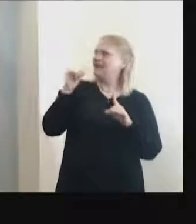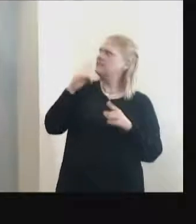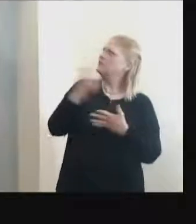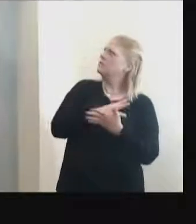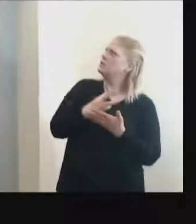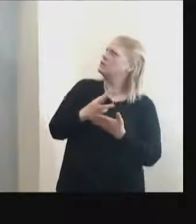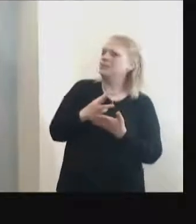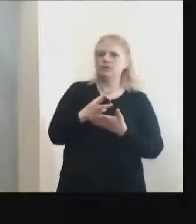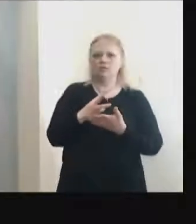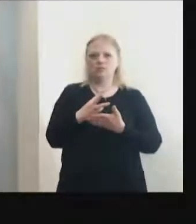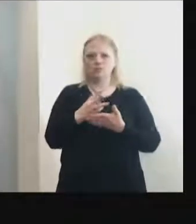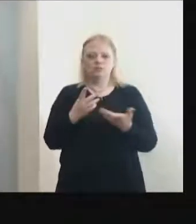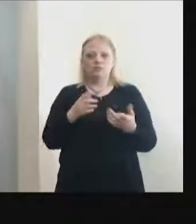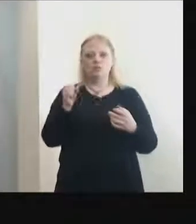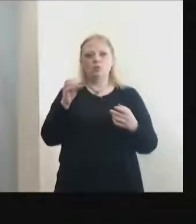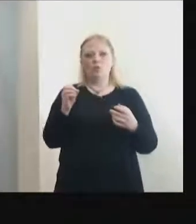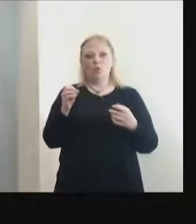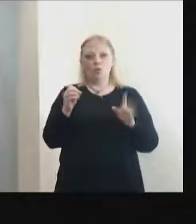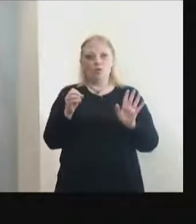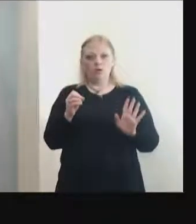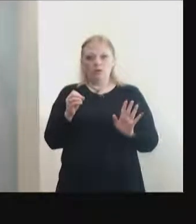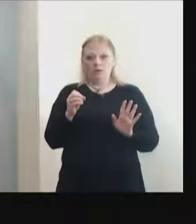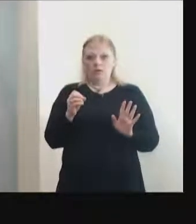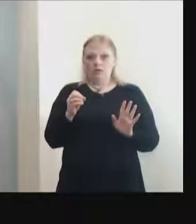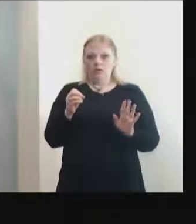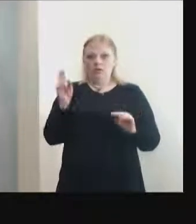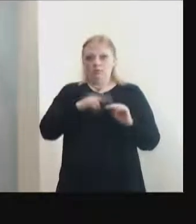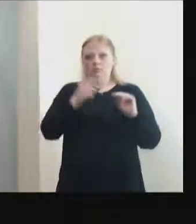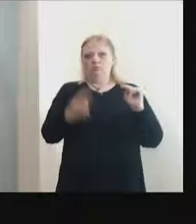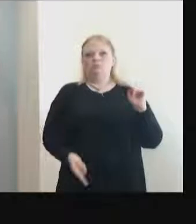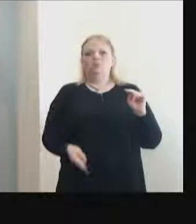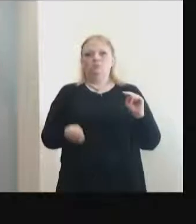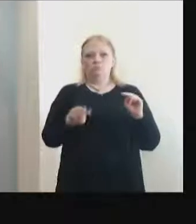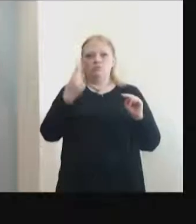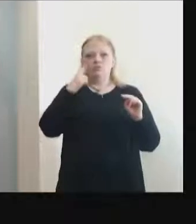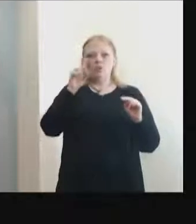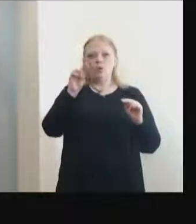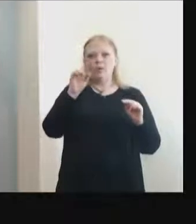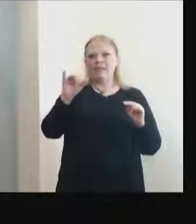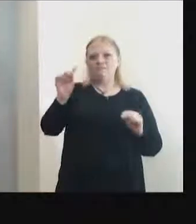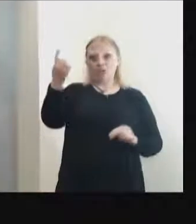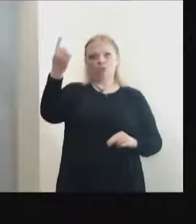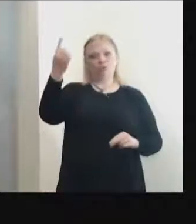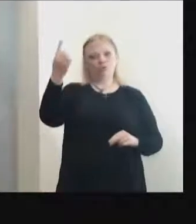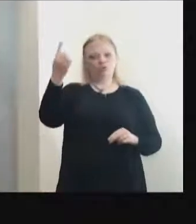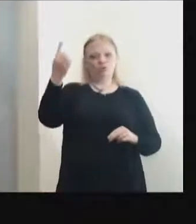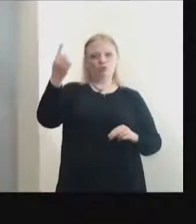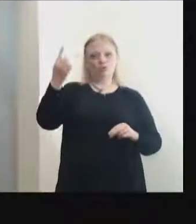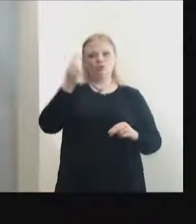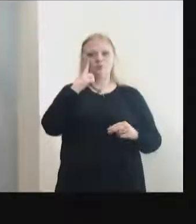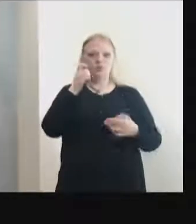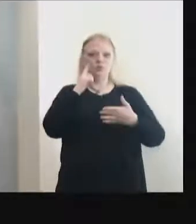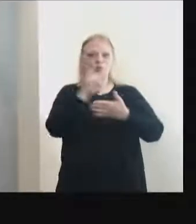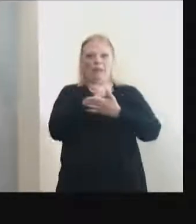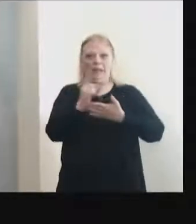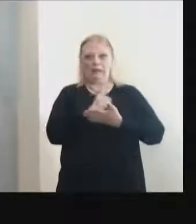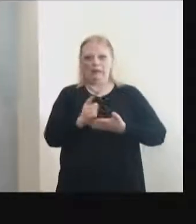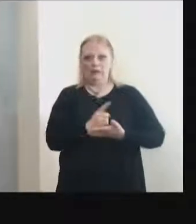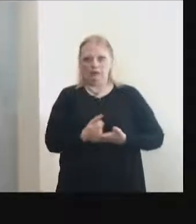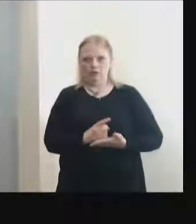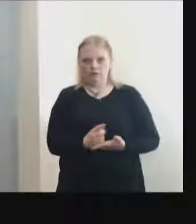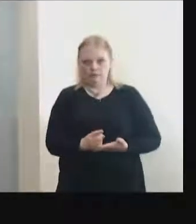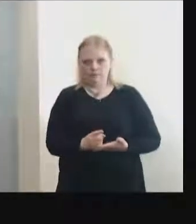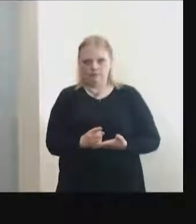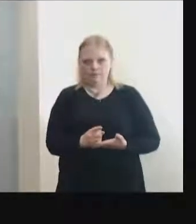a substantial drop. This is dated as of May 1st because we run these on a weekly basis, ending